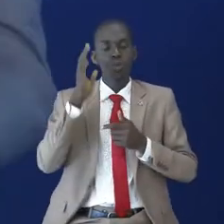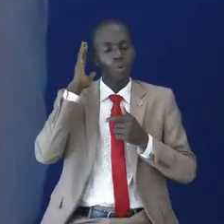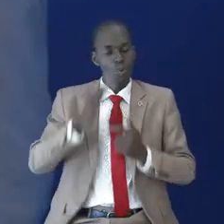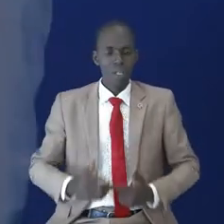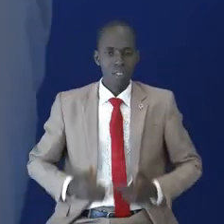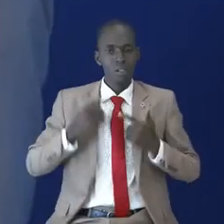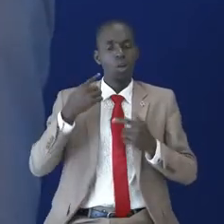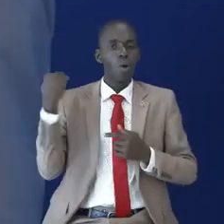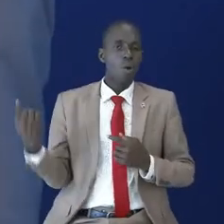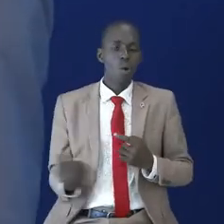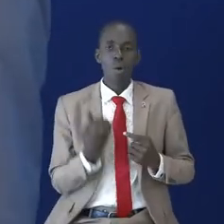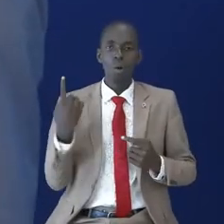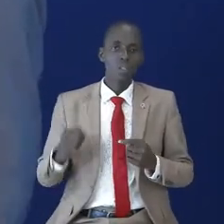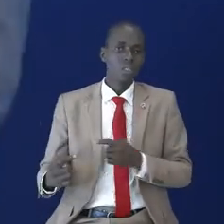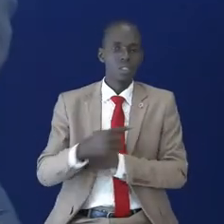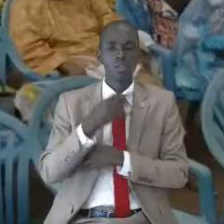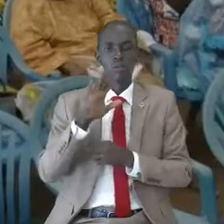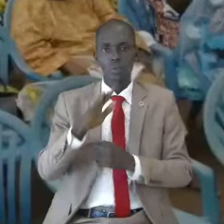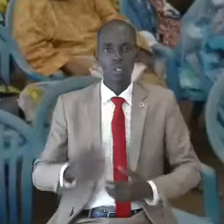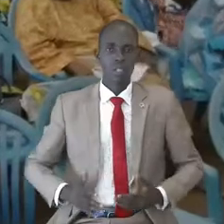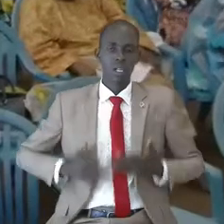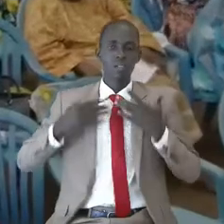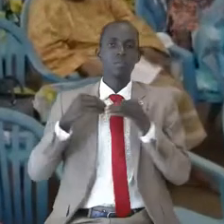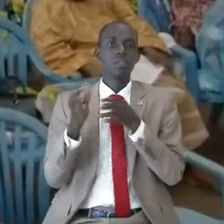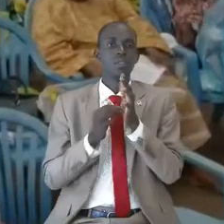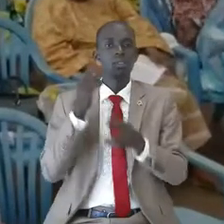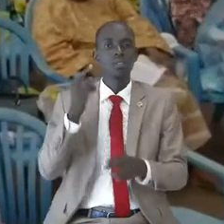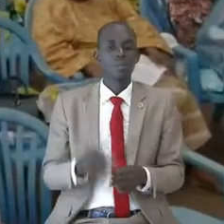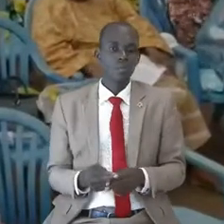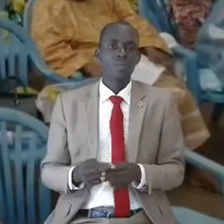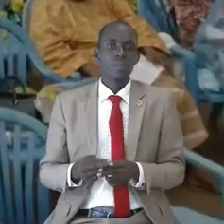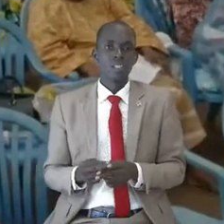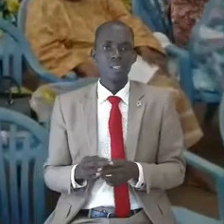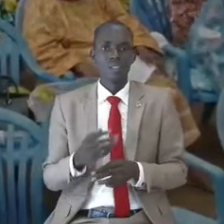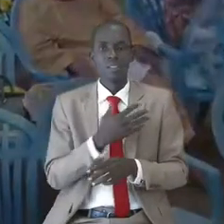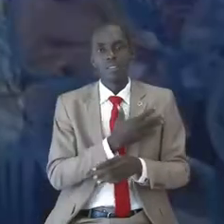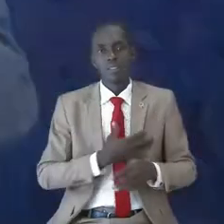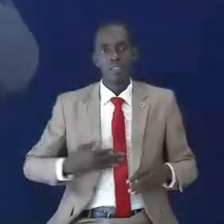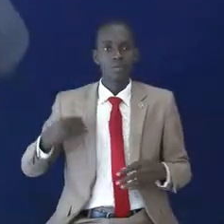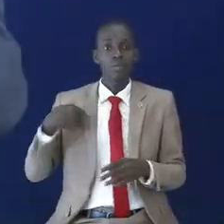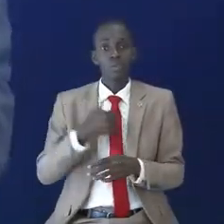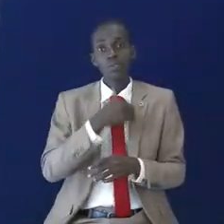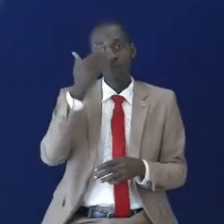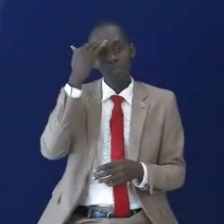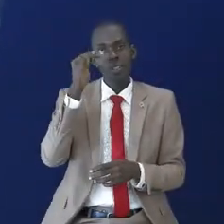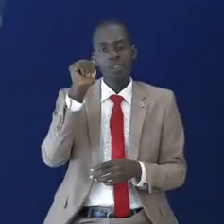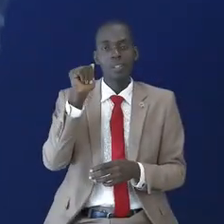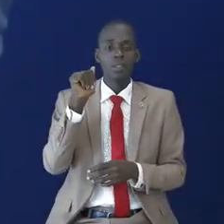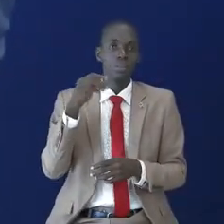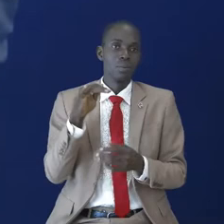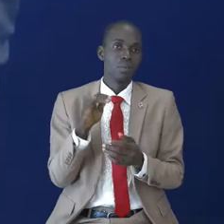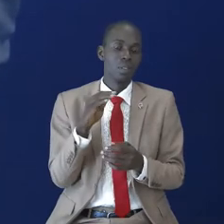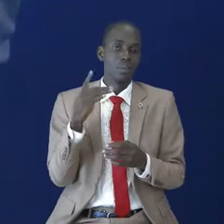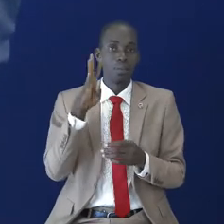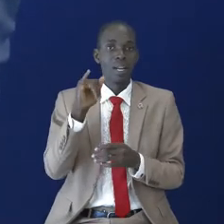your life in Jesus' name. Yes. We know by experience. We know by the touch of